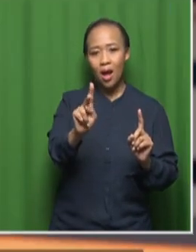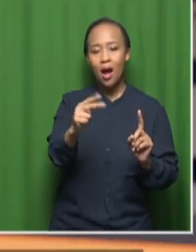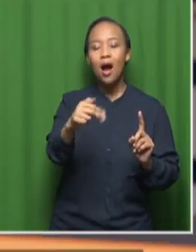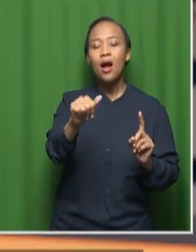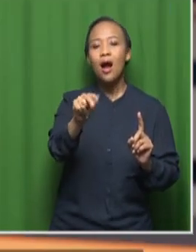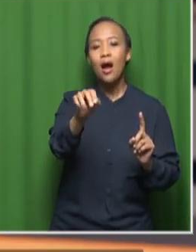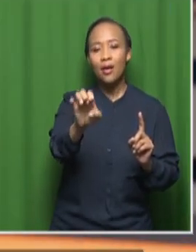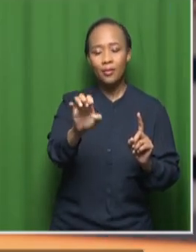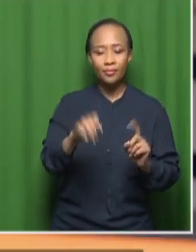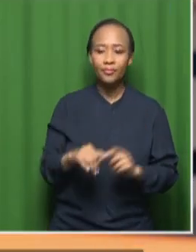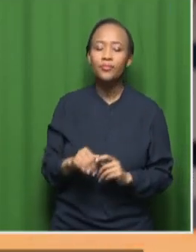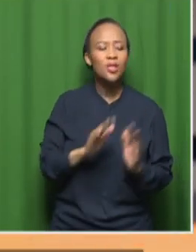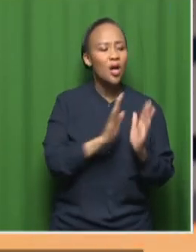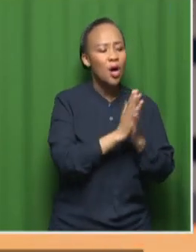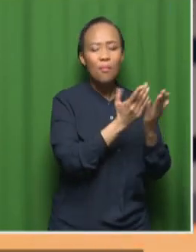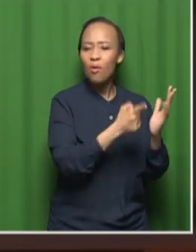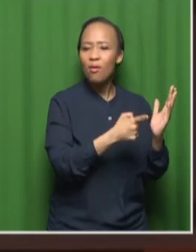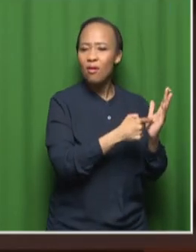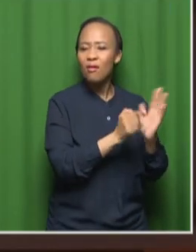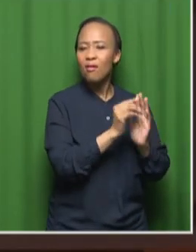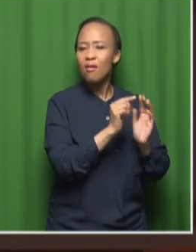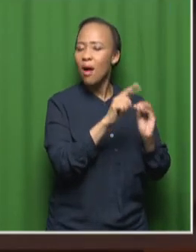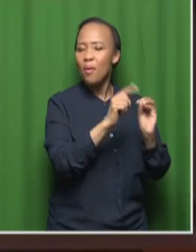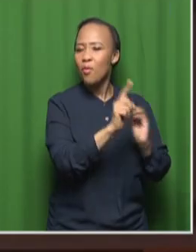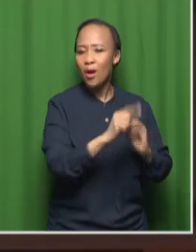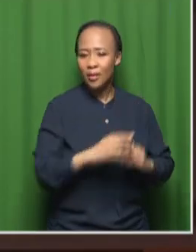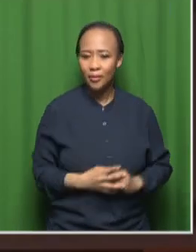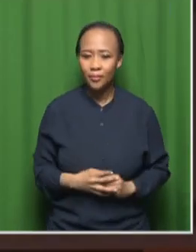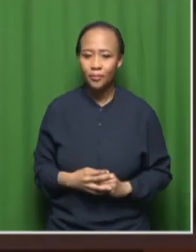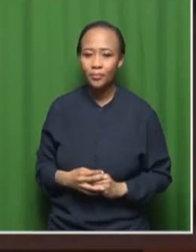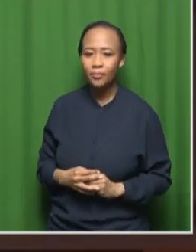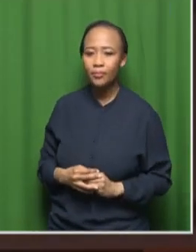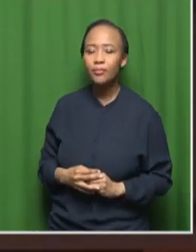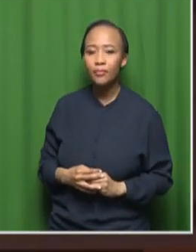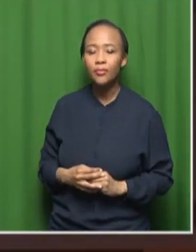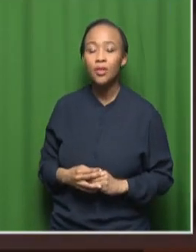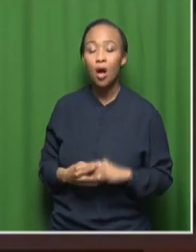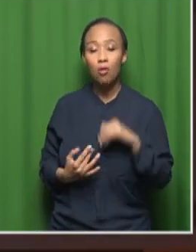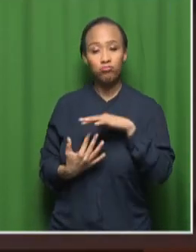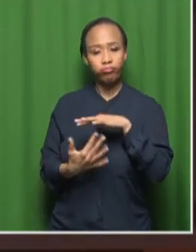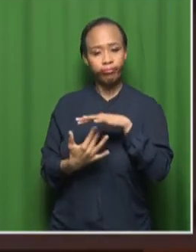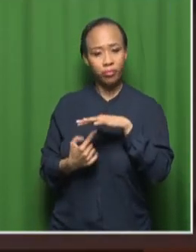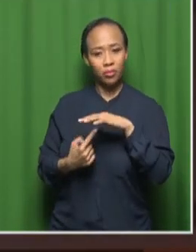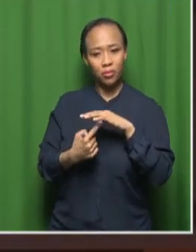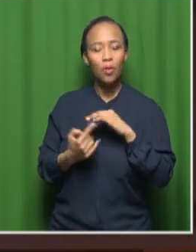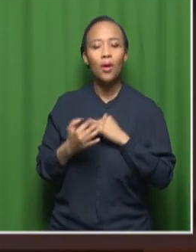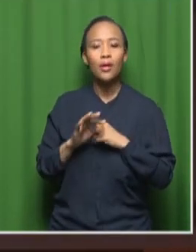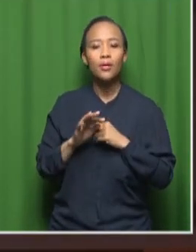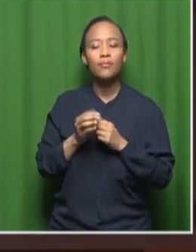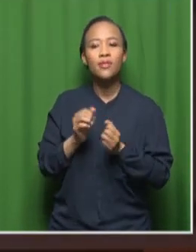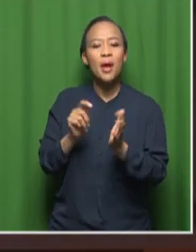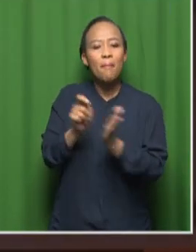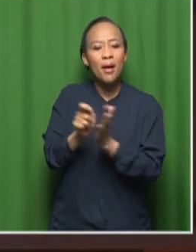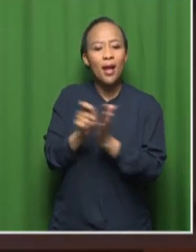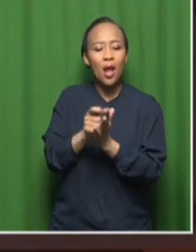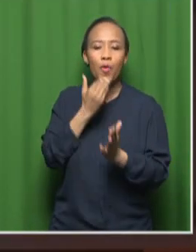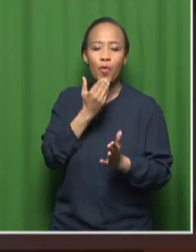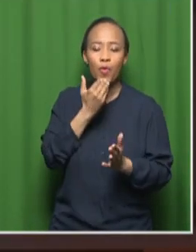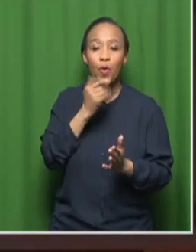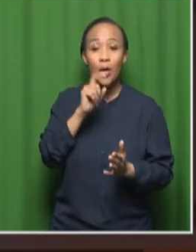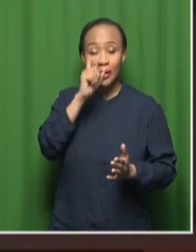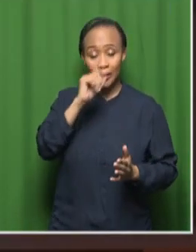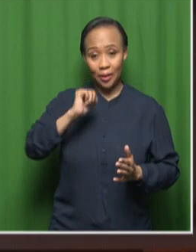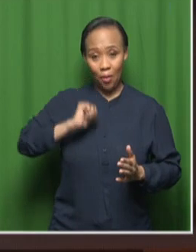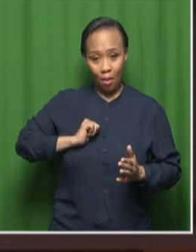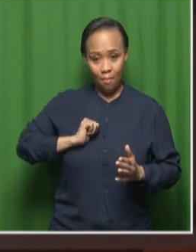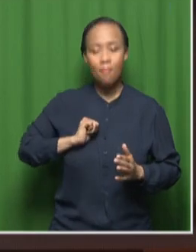What's this book about? The inspiration behind this book was dedicated to my late sister, who was raped and killed back